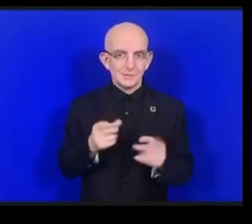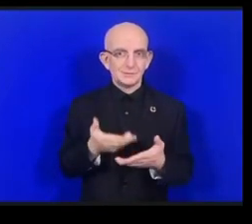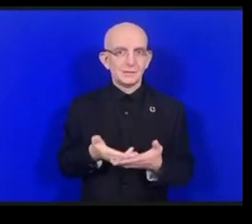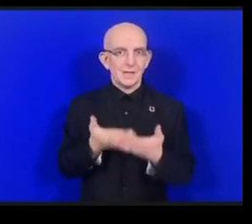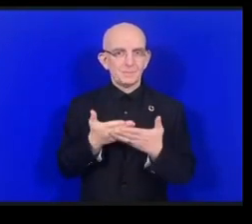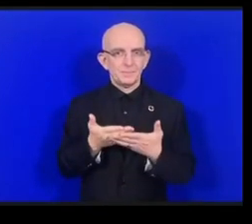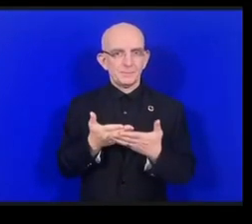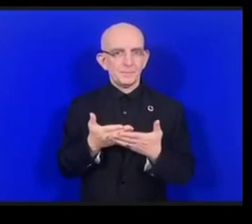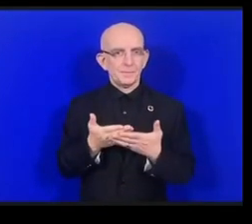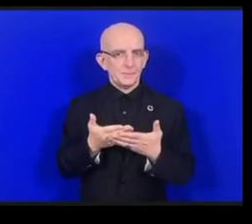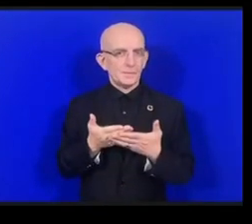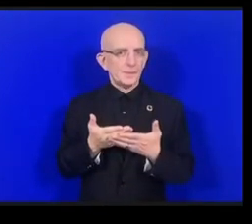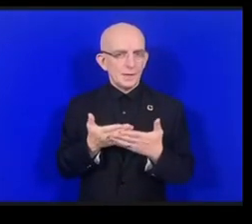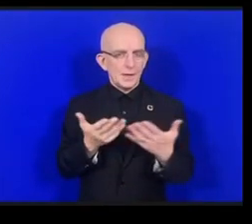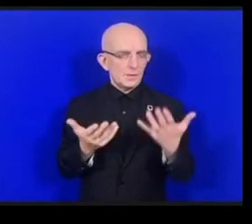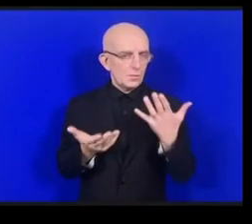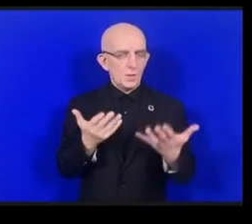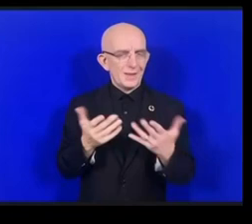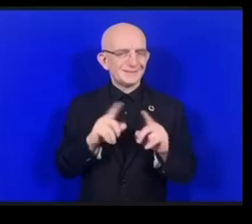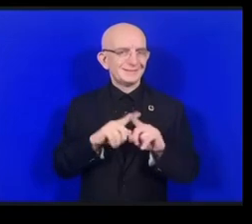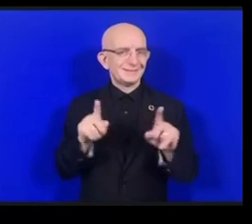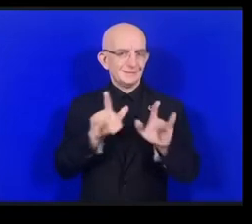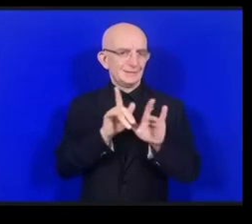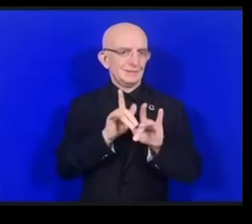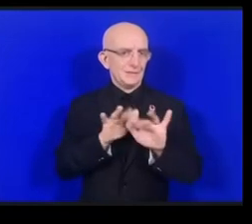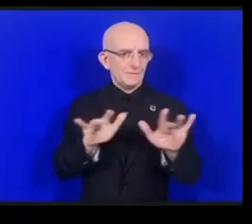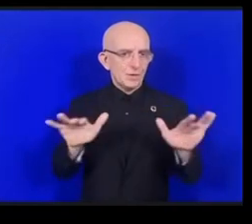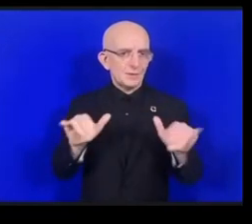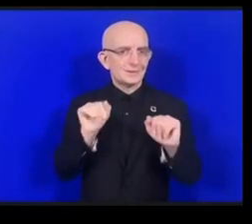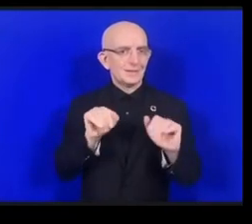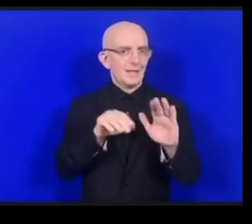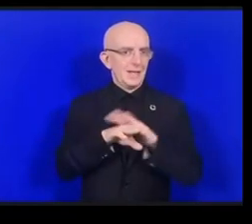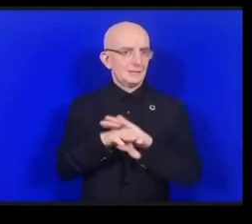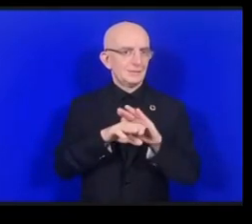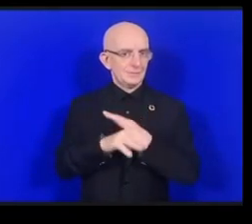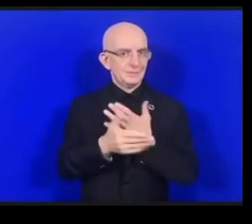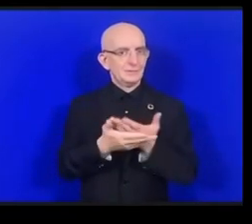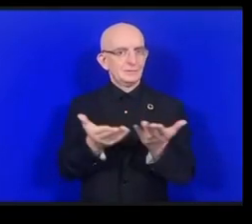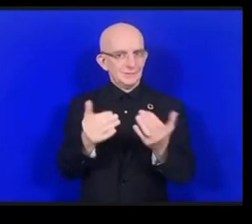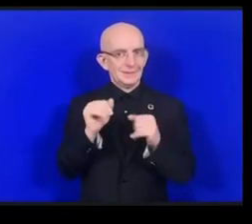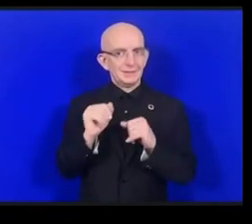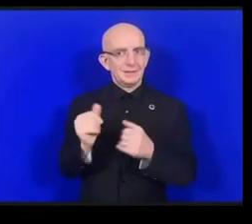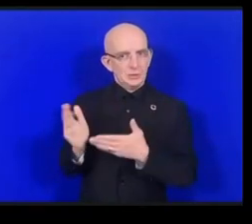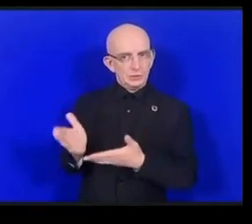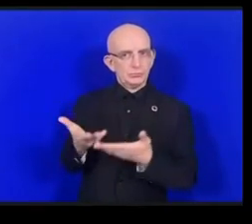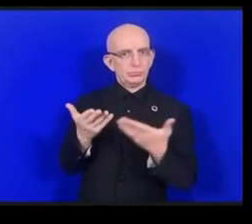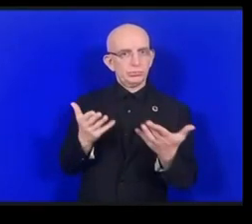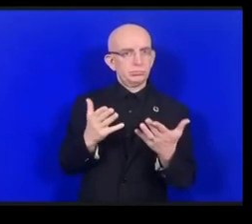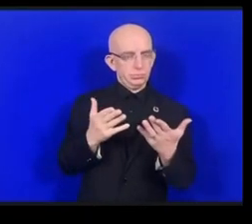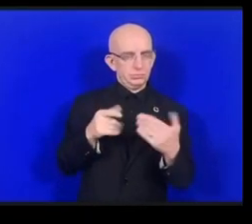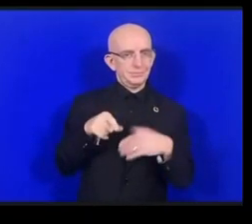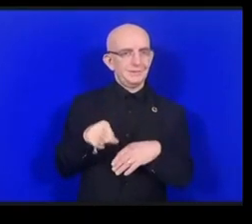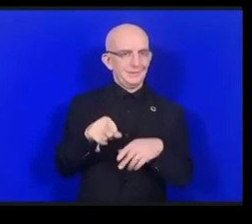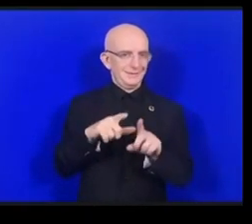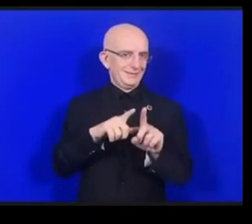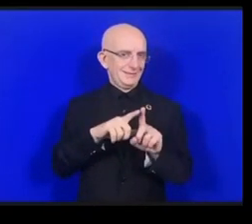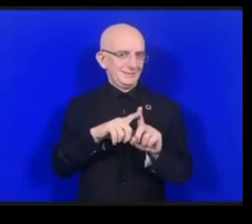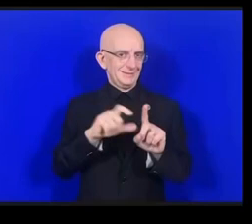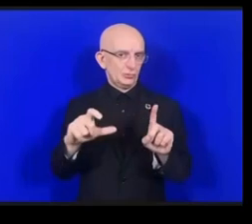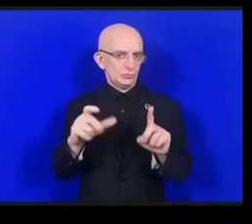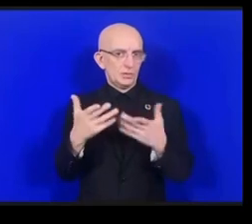bling the digital divide and water and food for disability